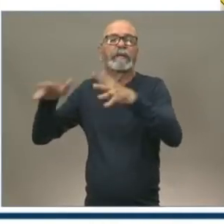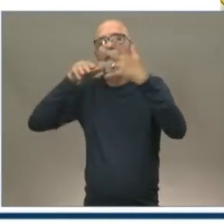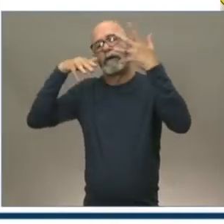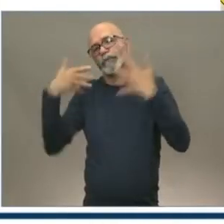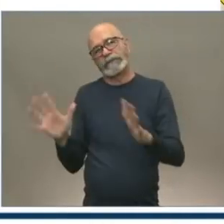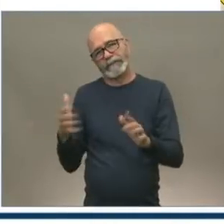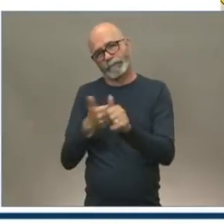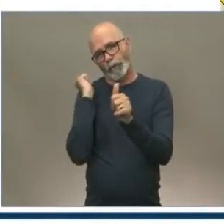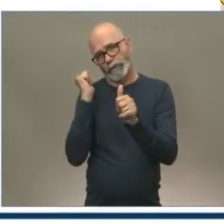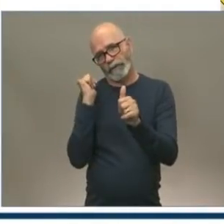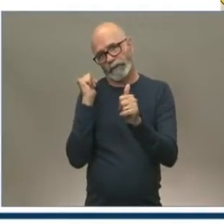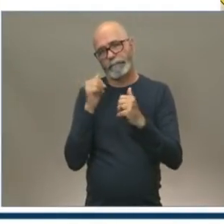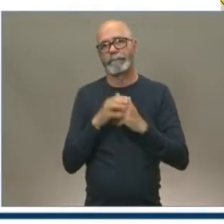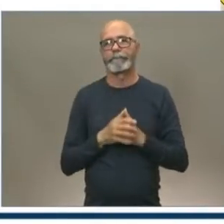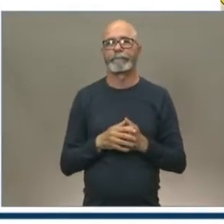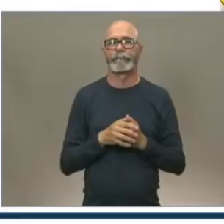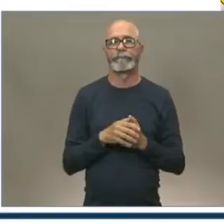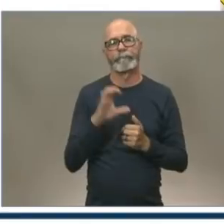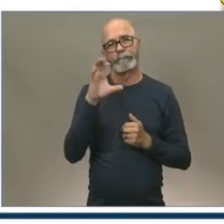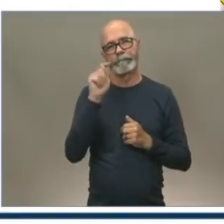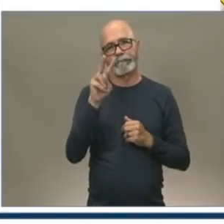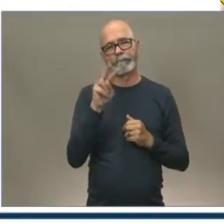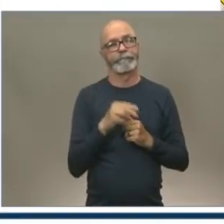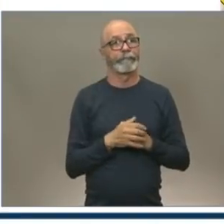with CTV. Heidi, go ahead.